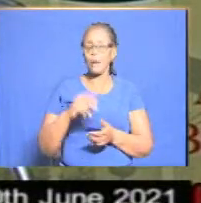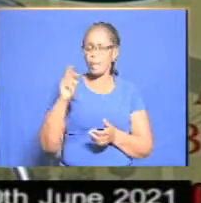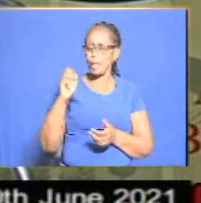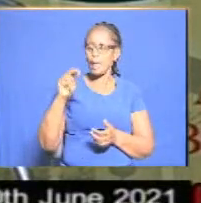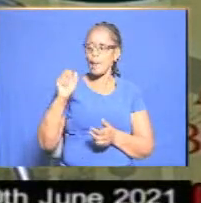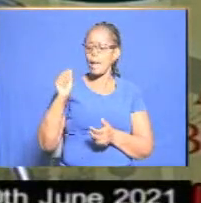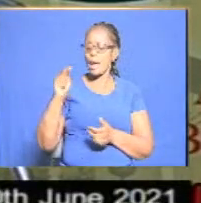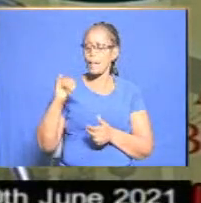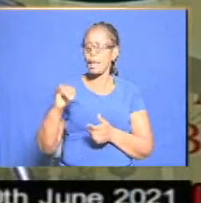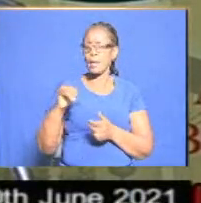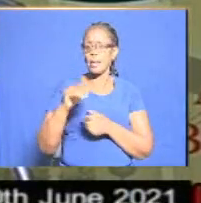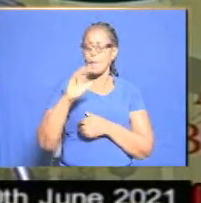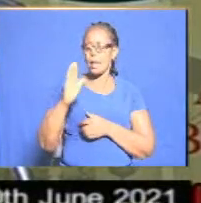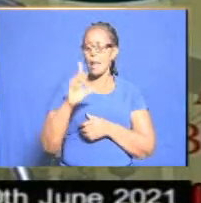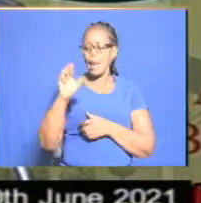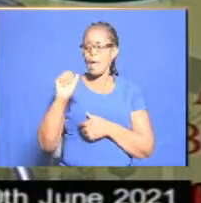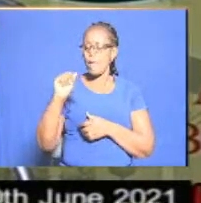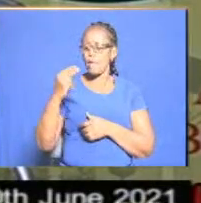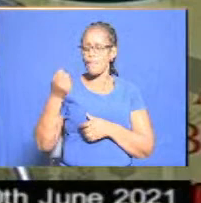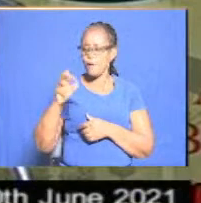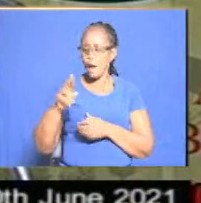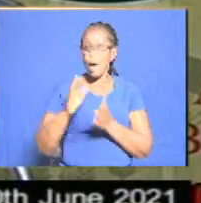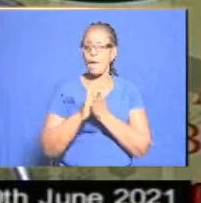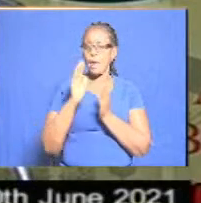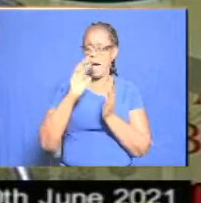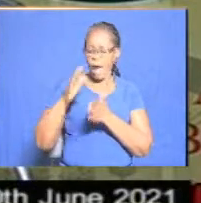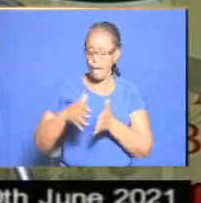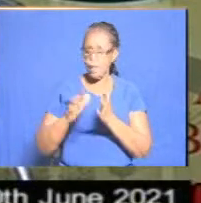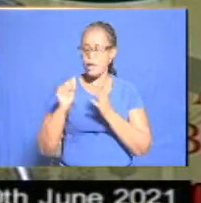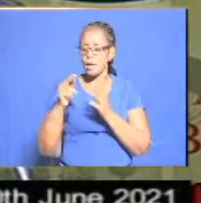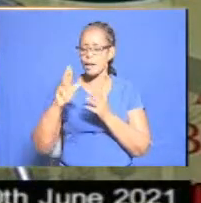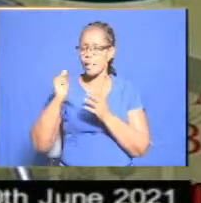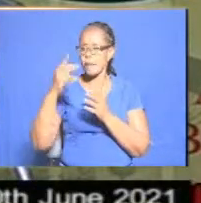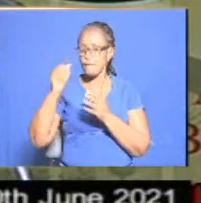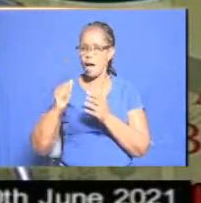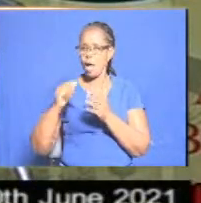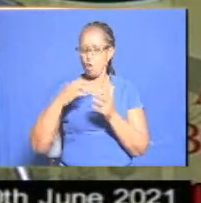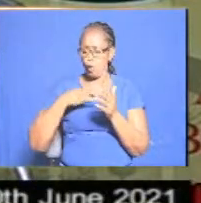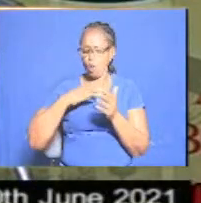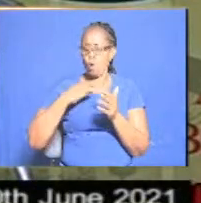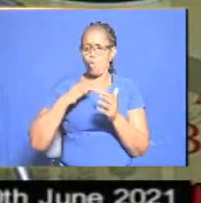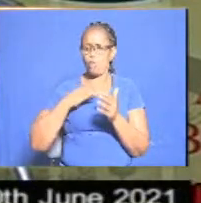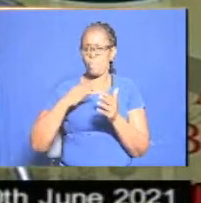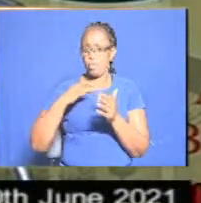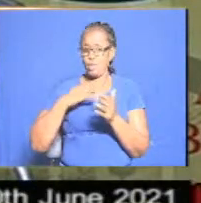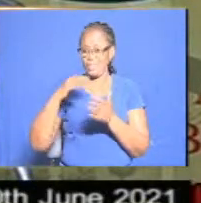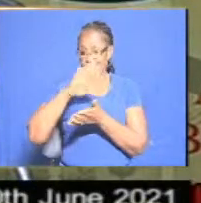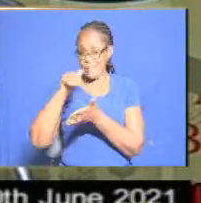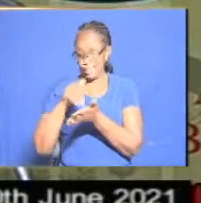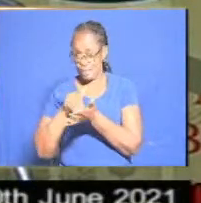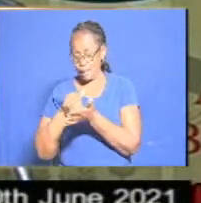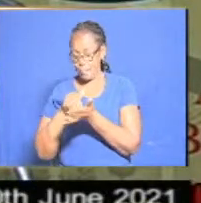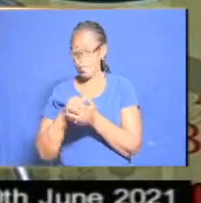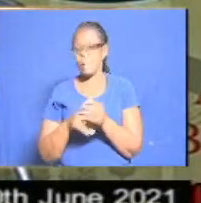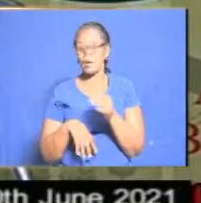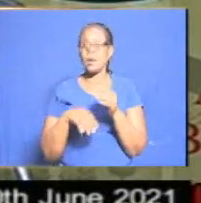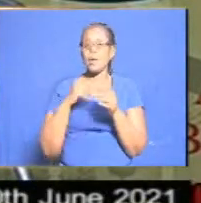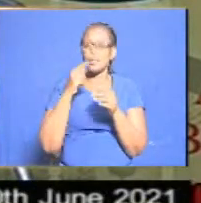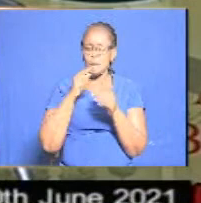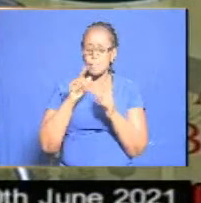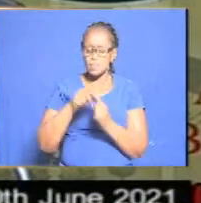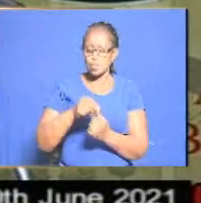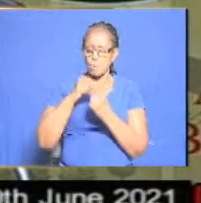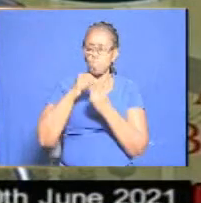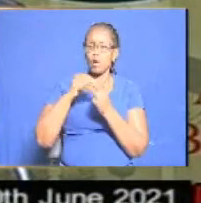Park, and at the River Textile Hub, ₱90 million for the Free Port and Industrial Park Special Economic Zone in